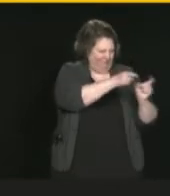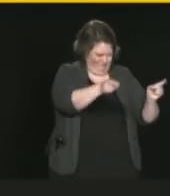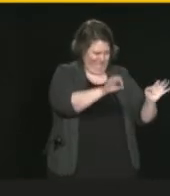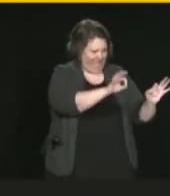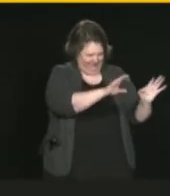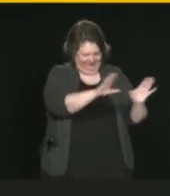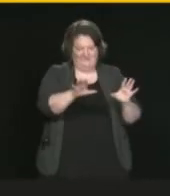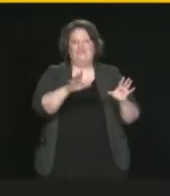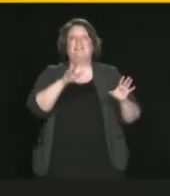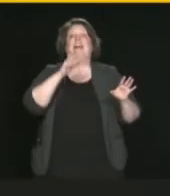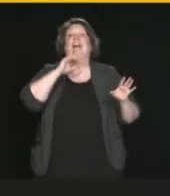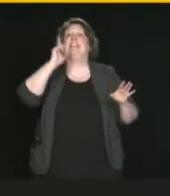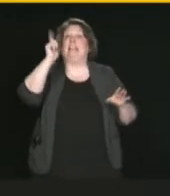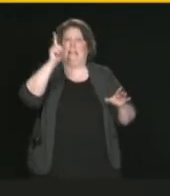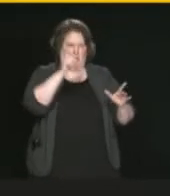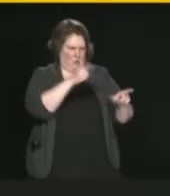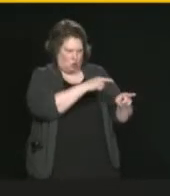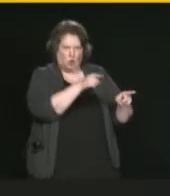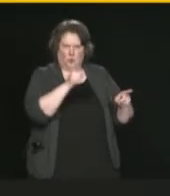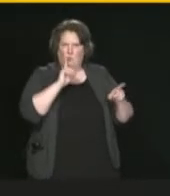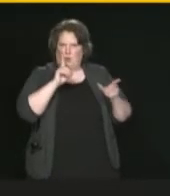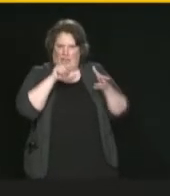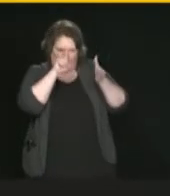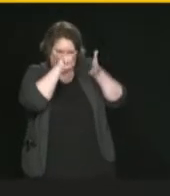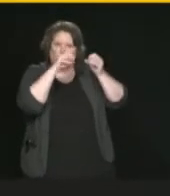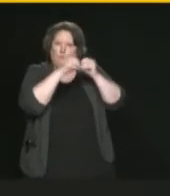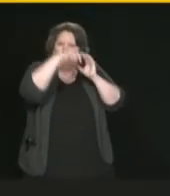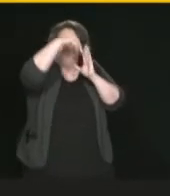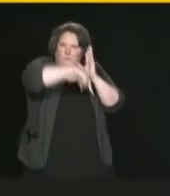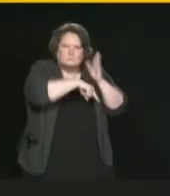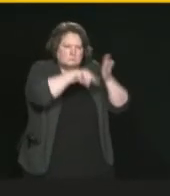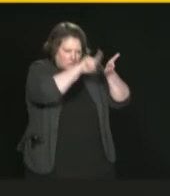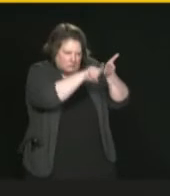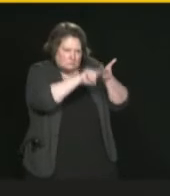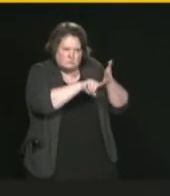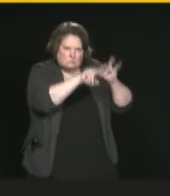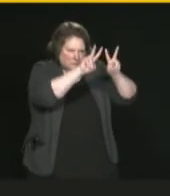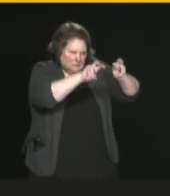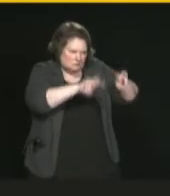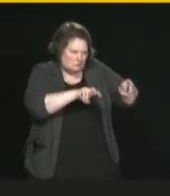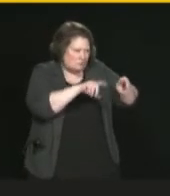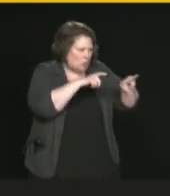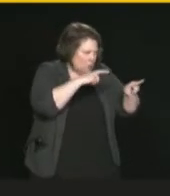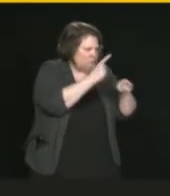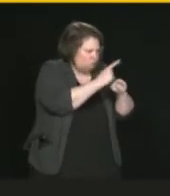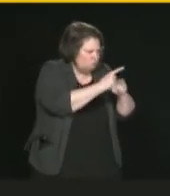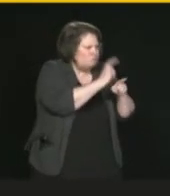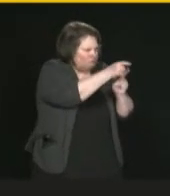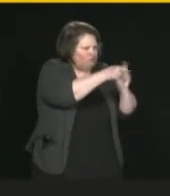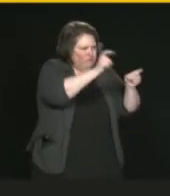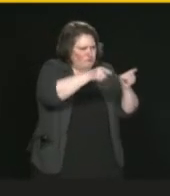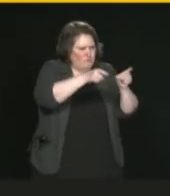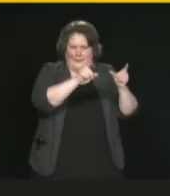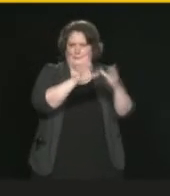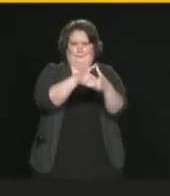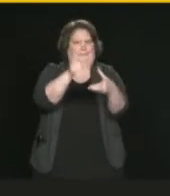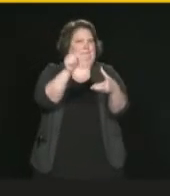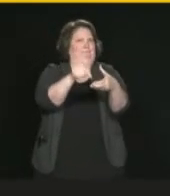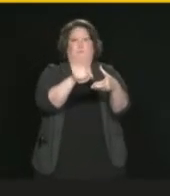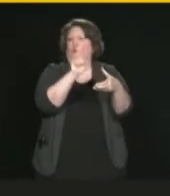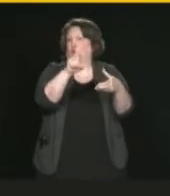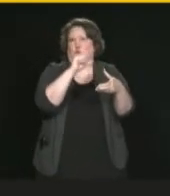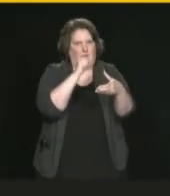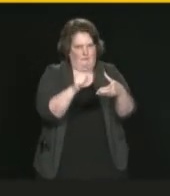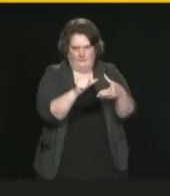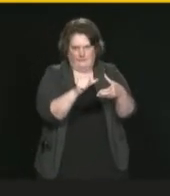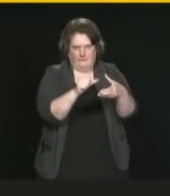checks afterwards. We wanted the system to be fair, of course, and in that context we have to look at all situations and look at these